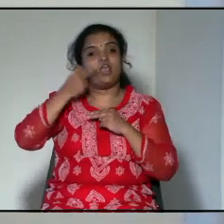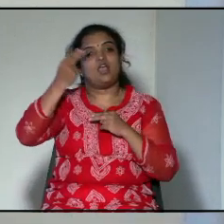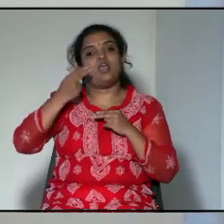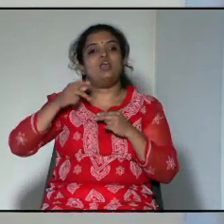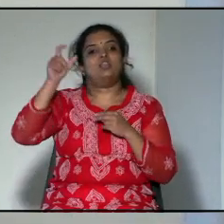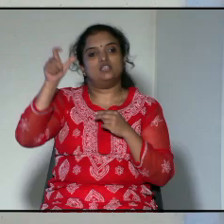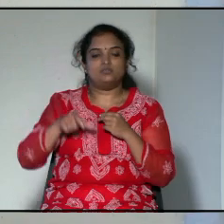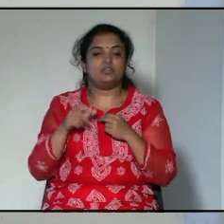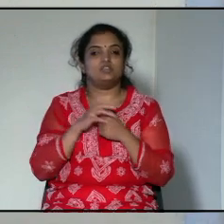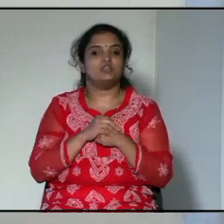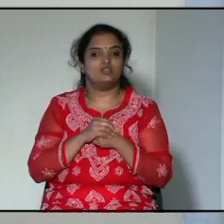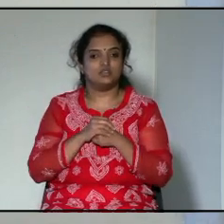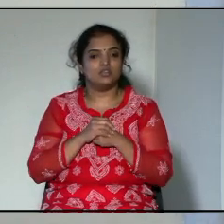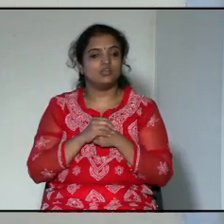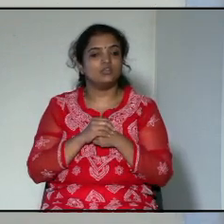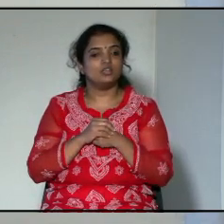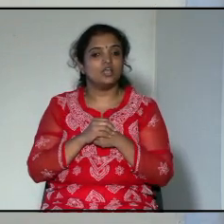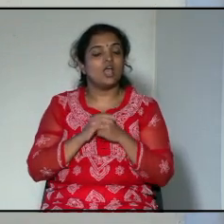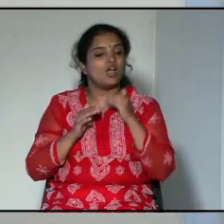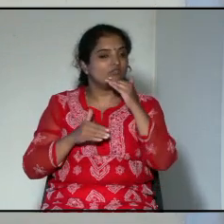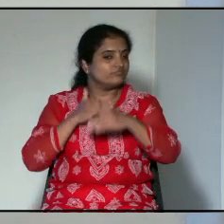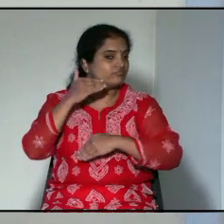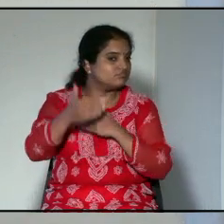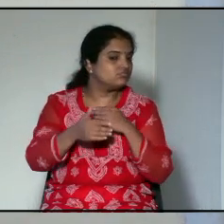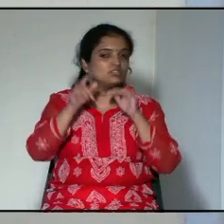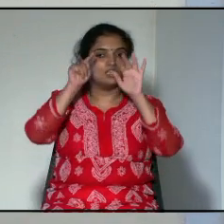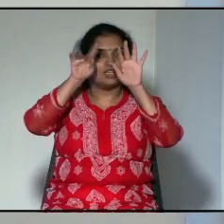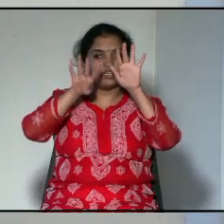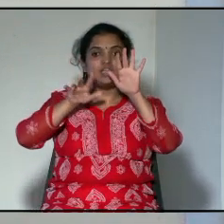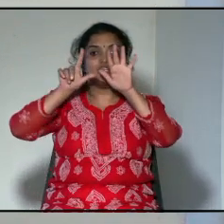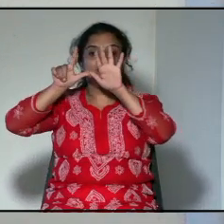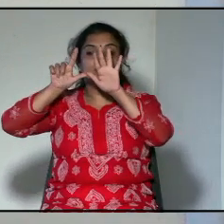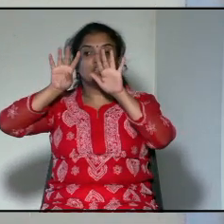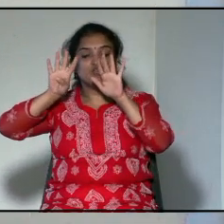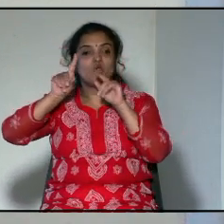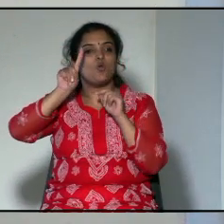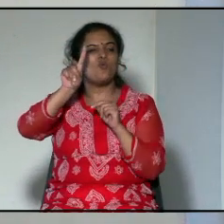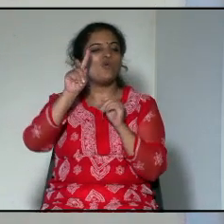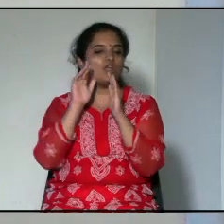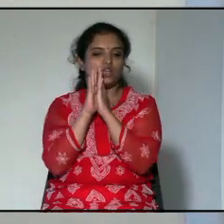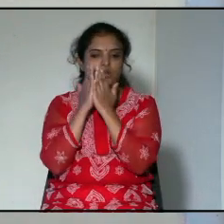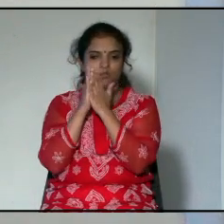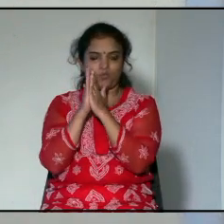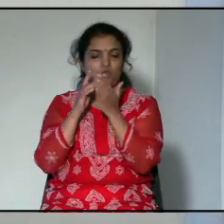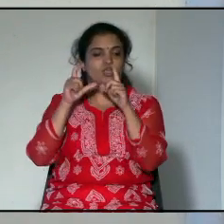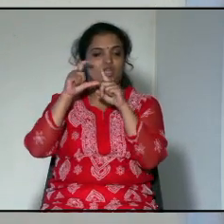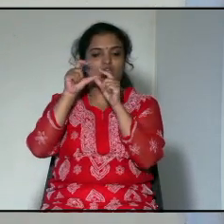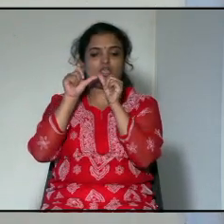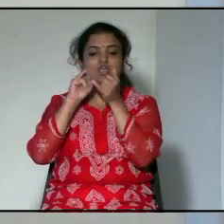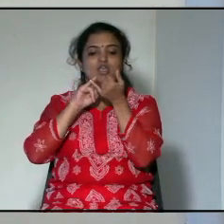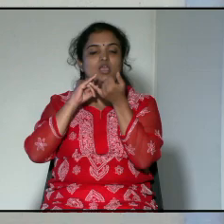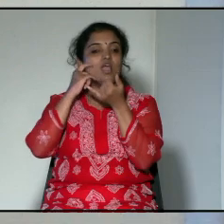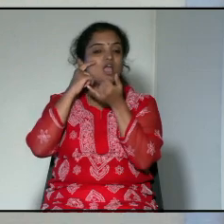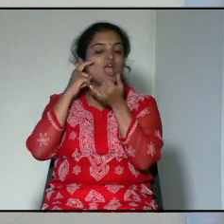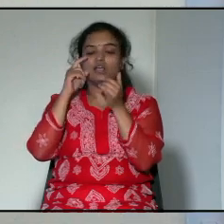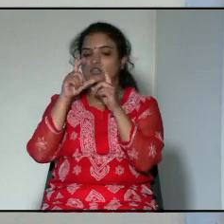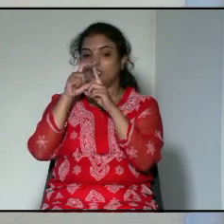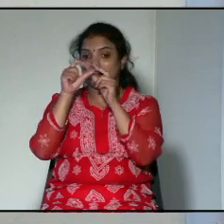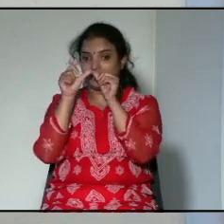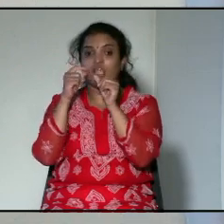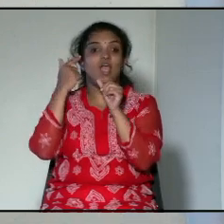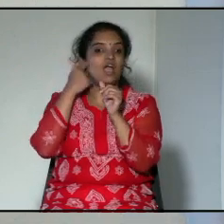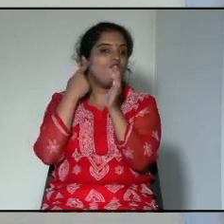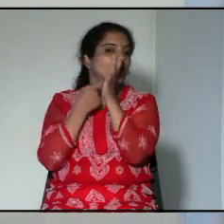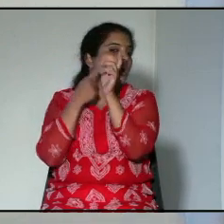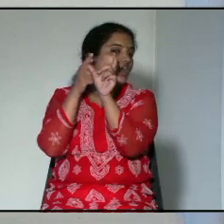A subsequent diary of 1974 marks another important creative vocation that the artist took up during these years